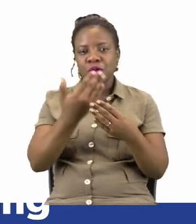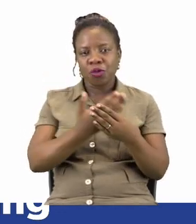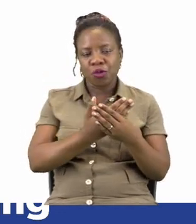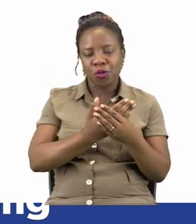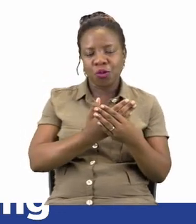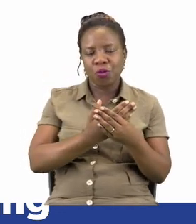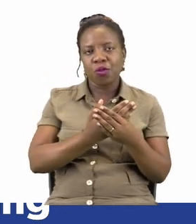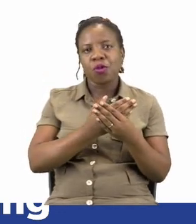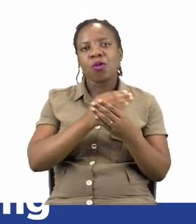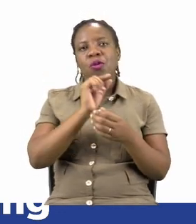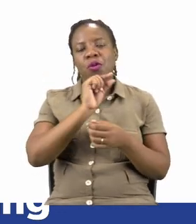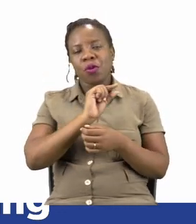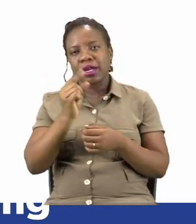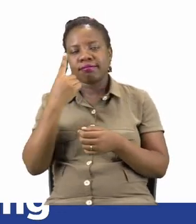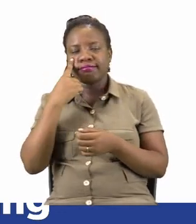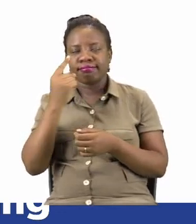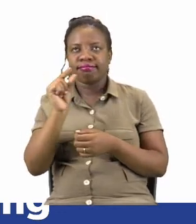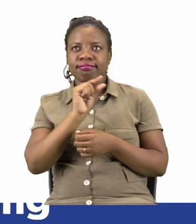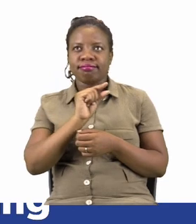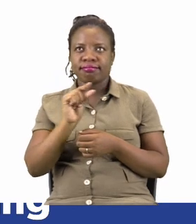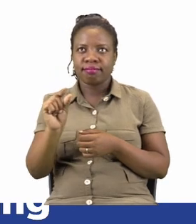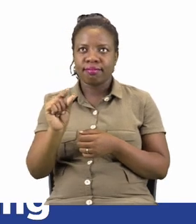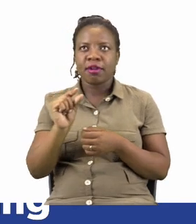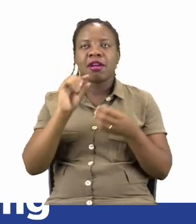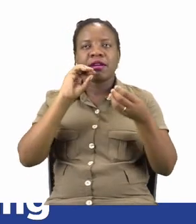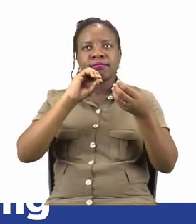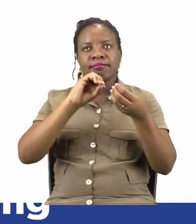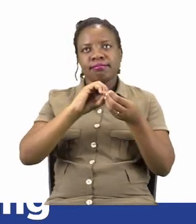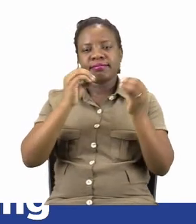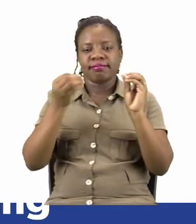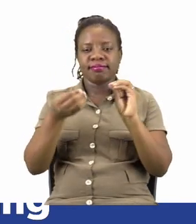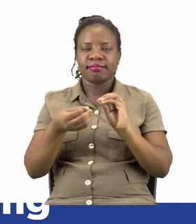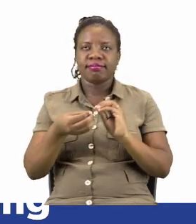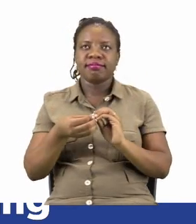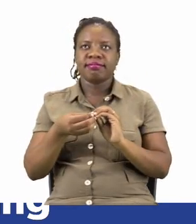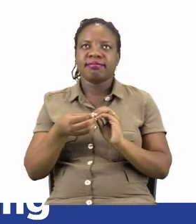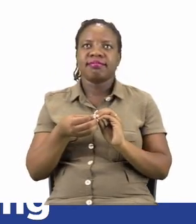and sight words, and number bonds.